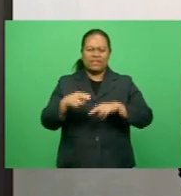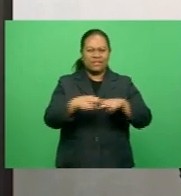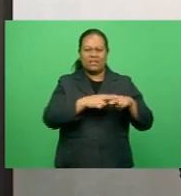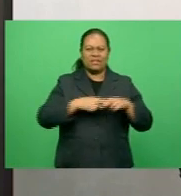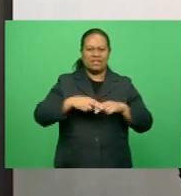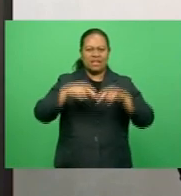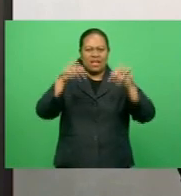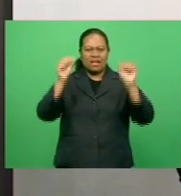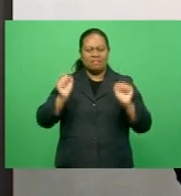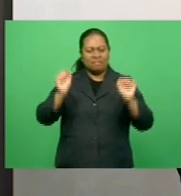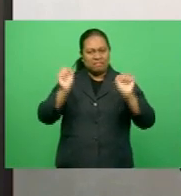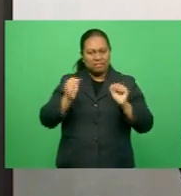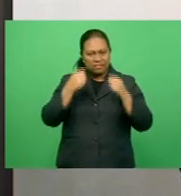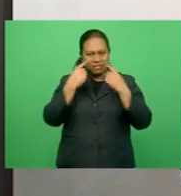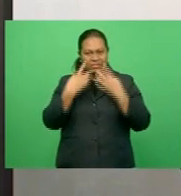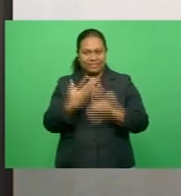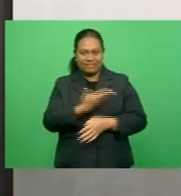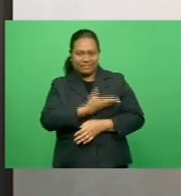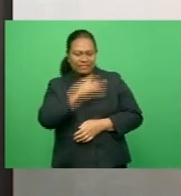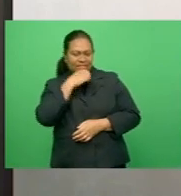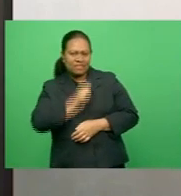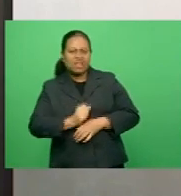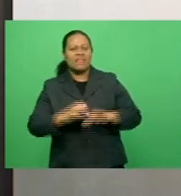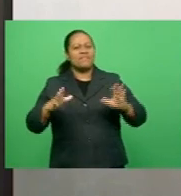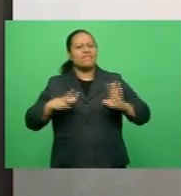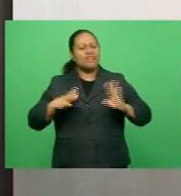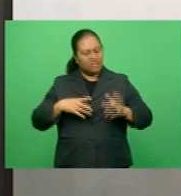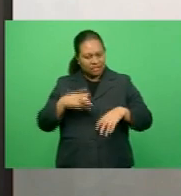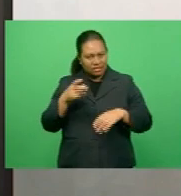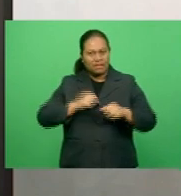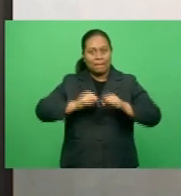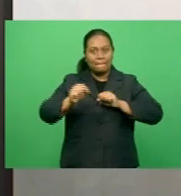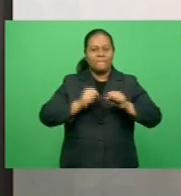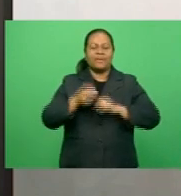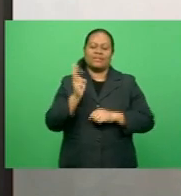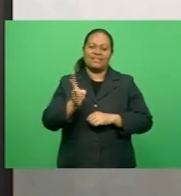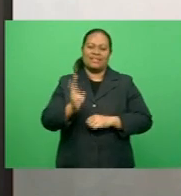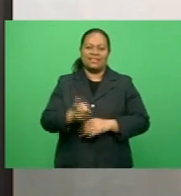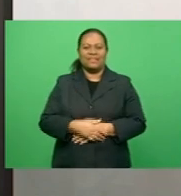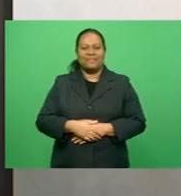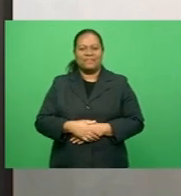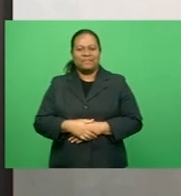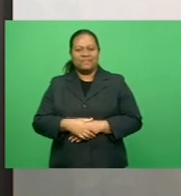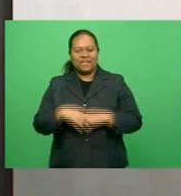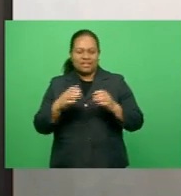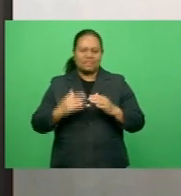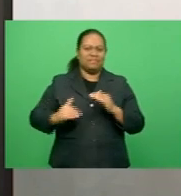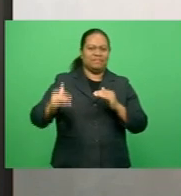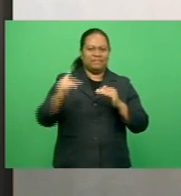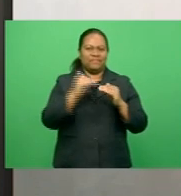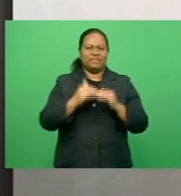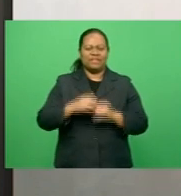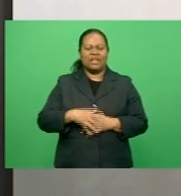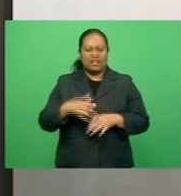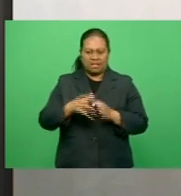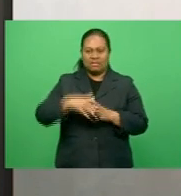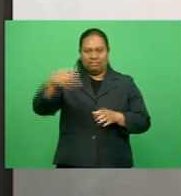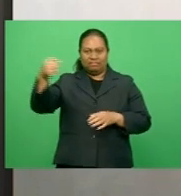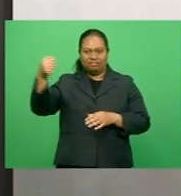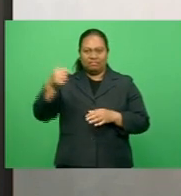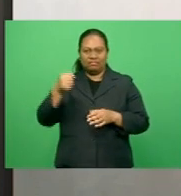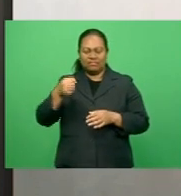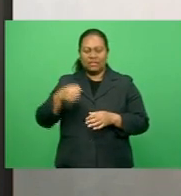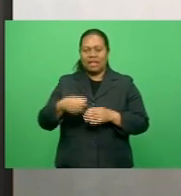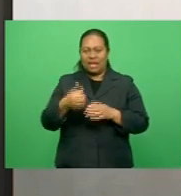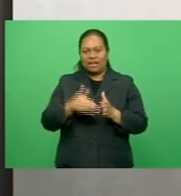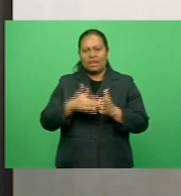boxer Sebastian the Sniper Singh is free to fight again. The Boxing Commission of Fiji has lifted Singh's suspension. Singh was